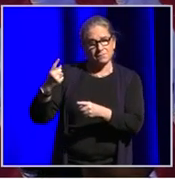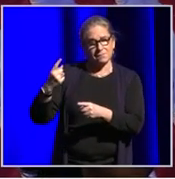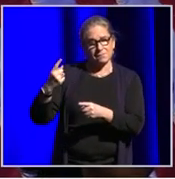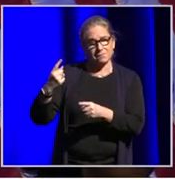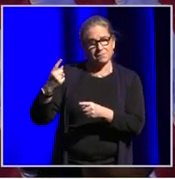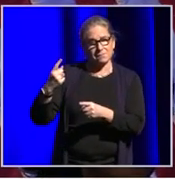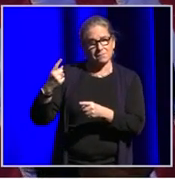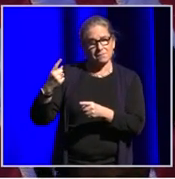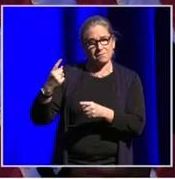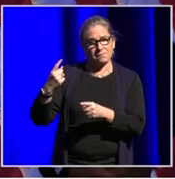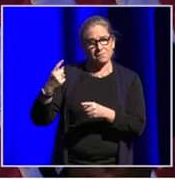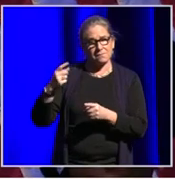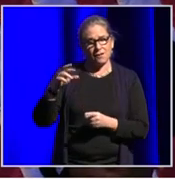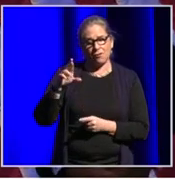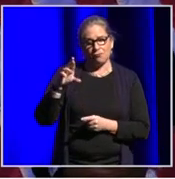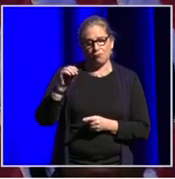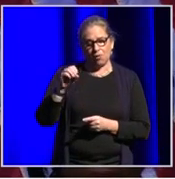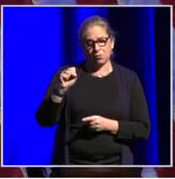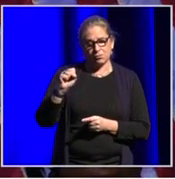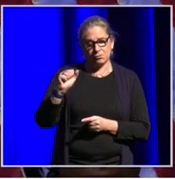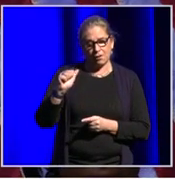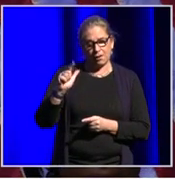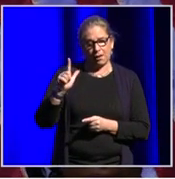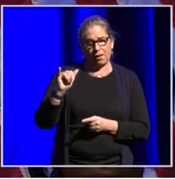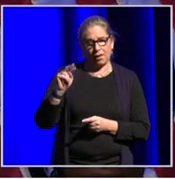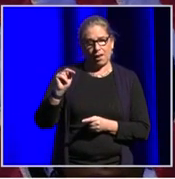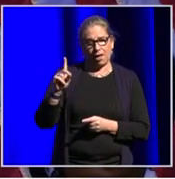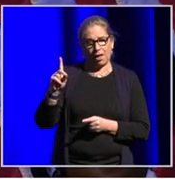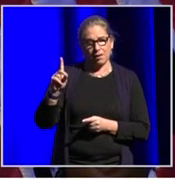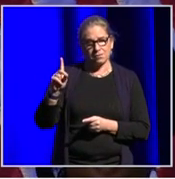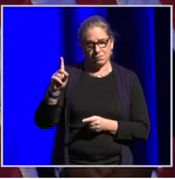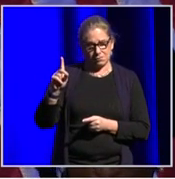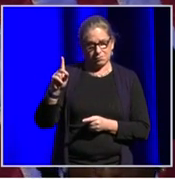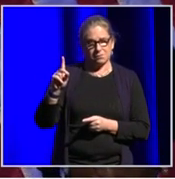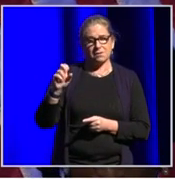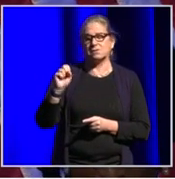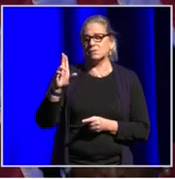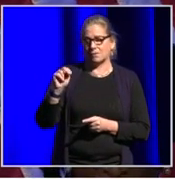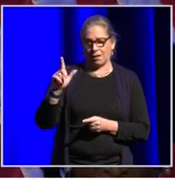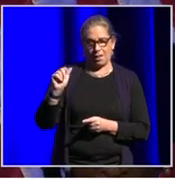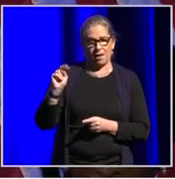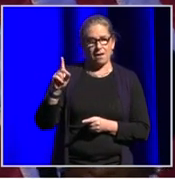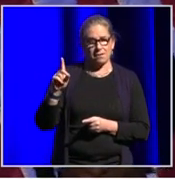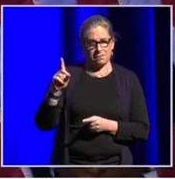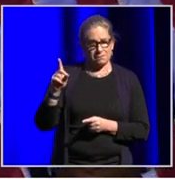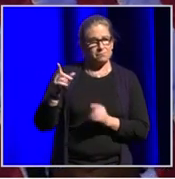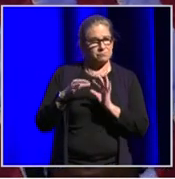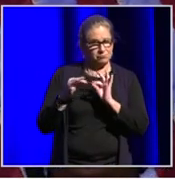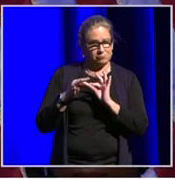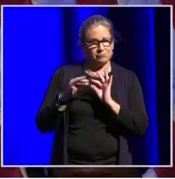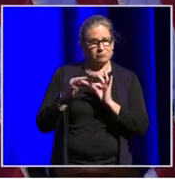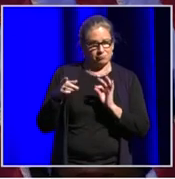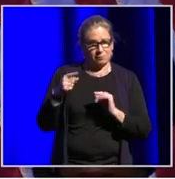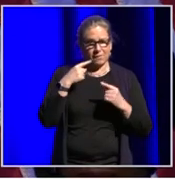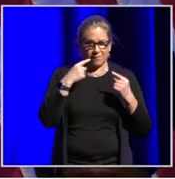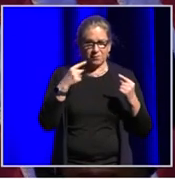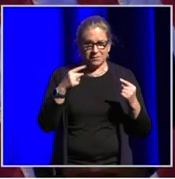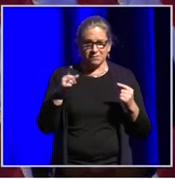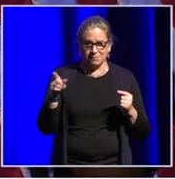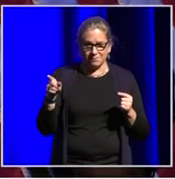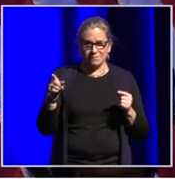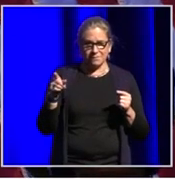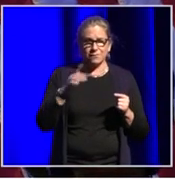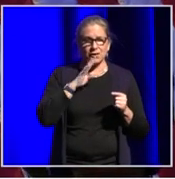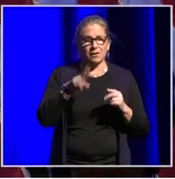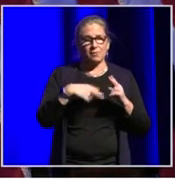had power, said of Washington, D.C. and the issues of social justice that Washington should be